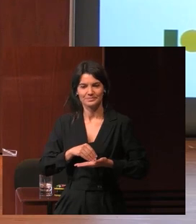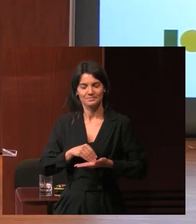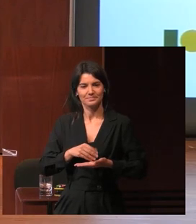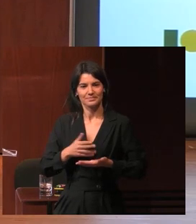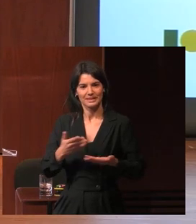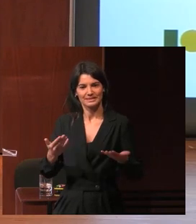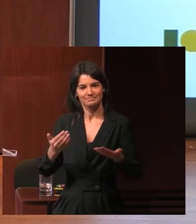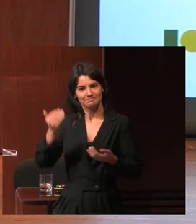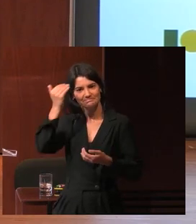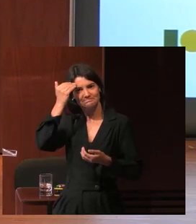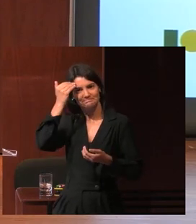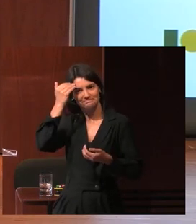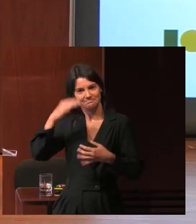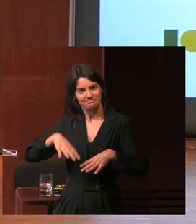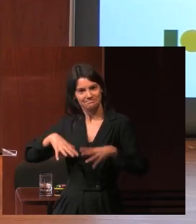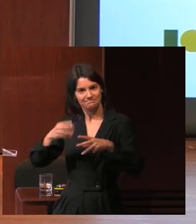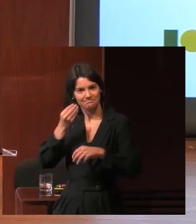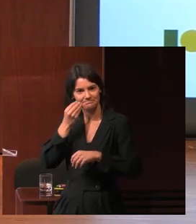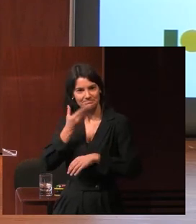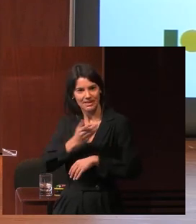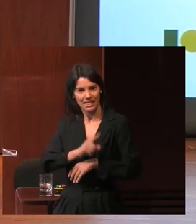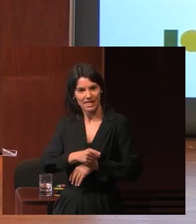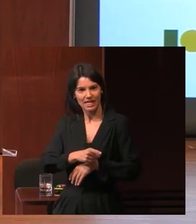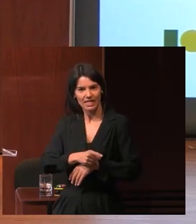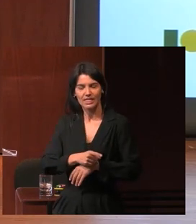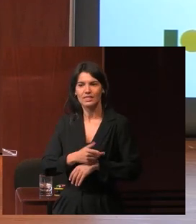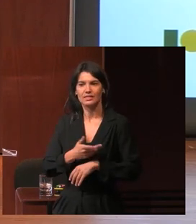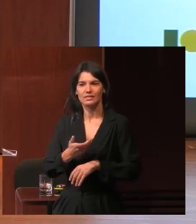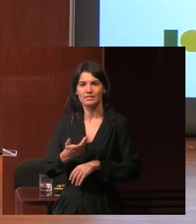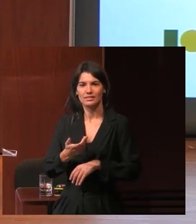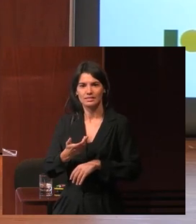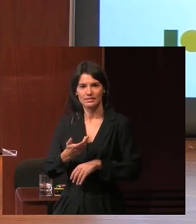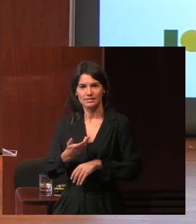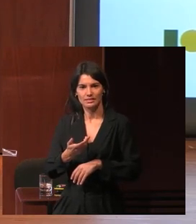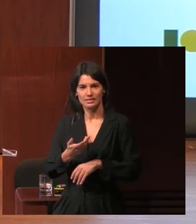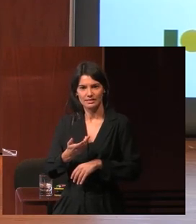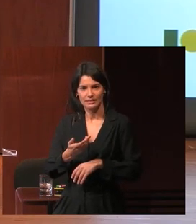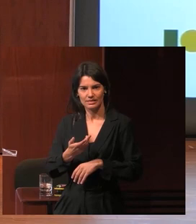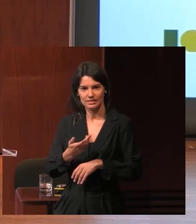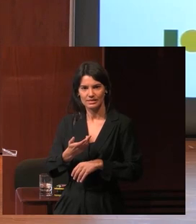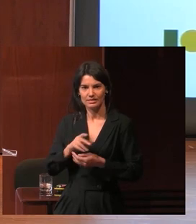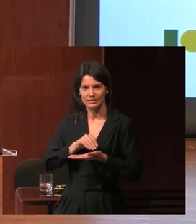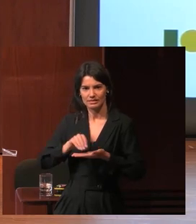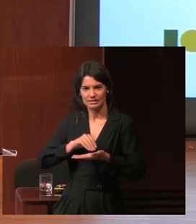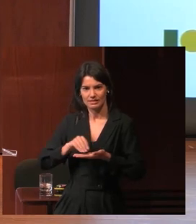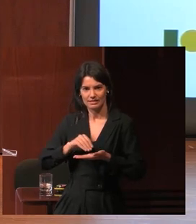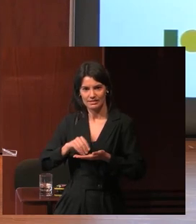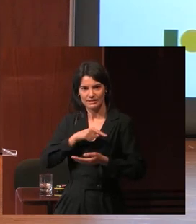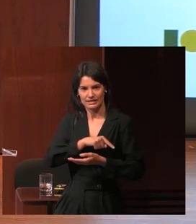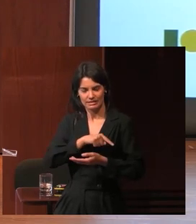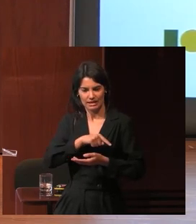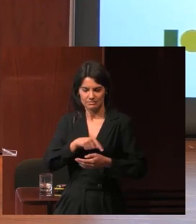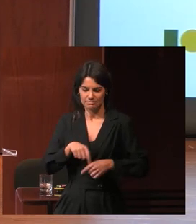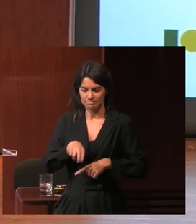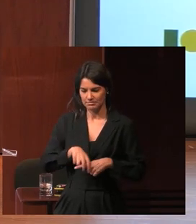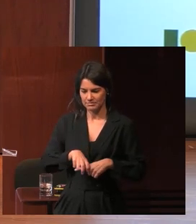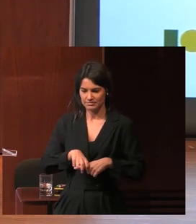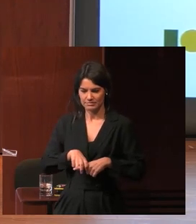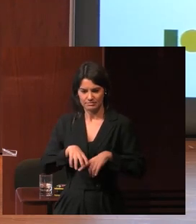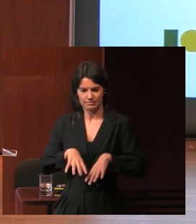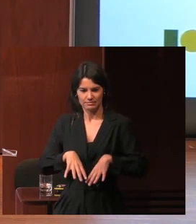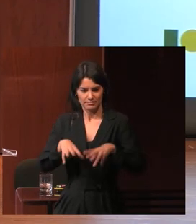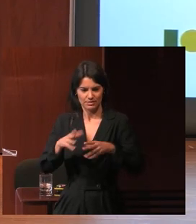minds creating, being created at the desks, but then you have to get out. And I always say, being